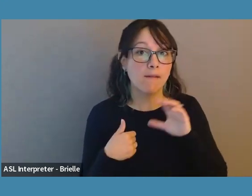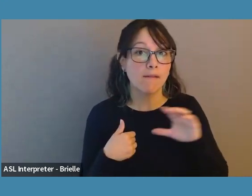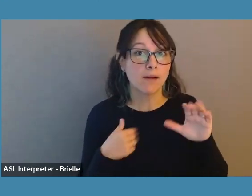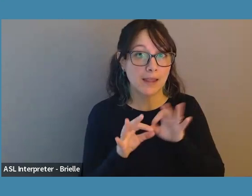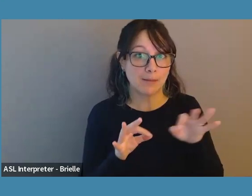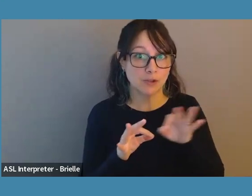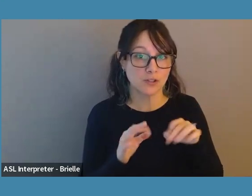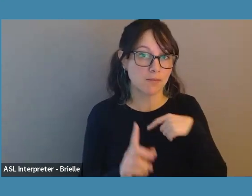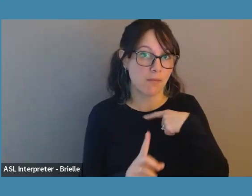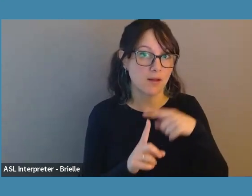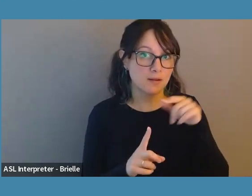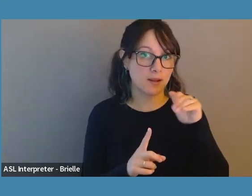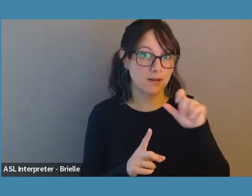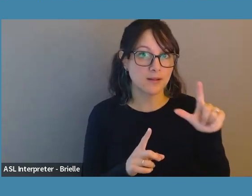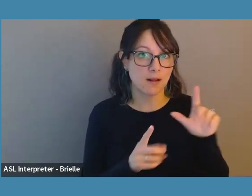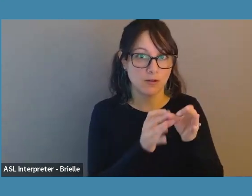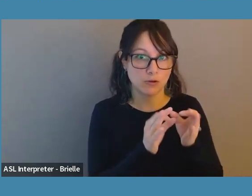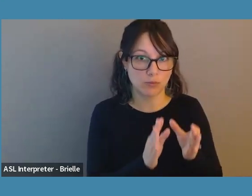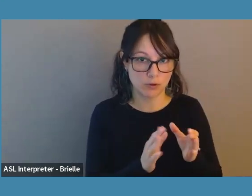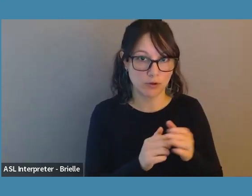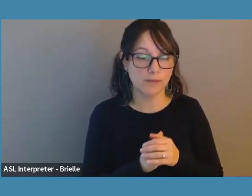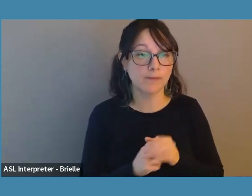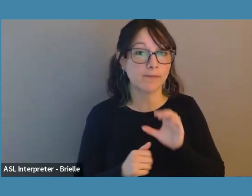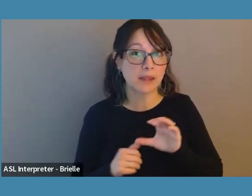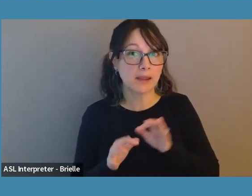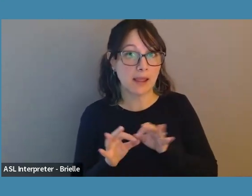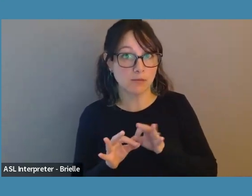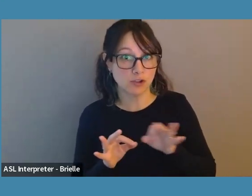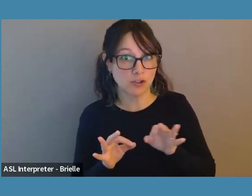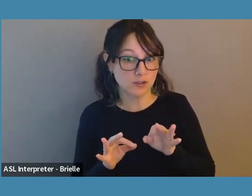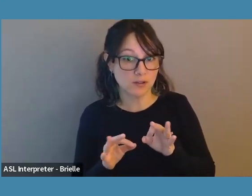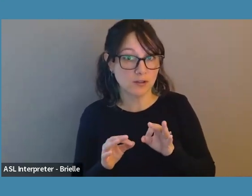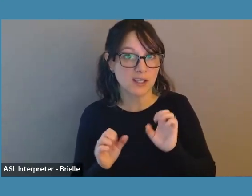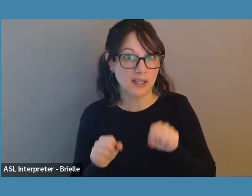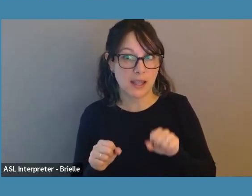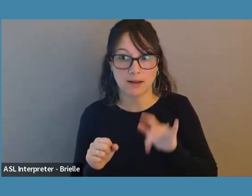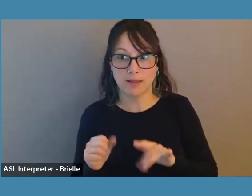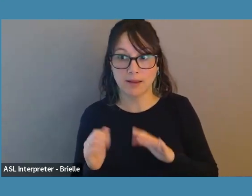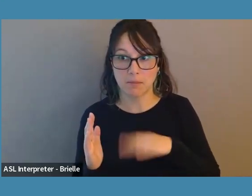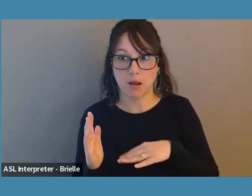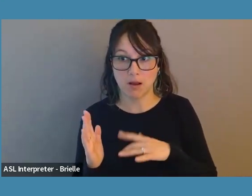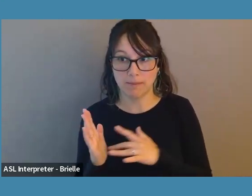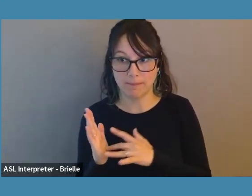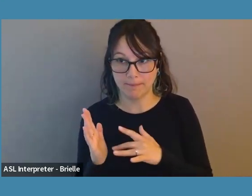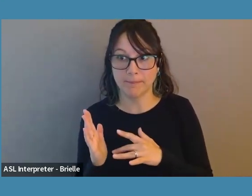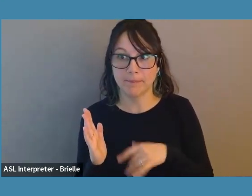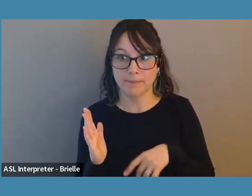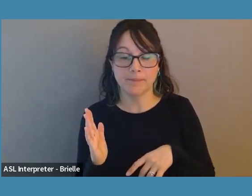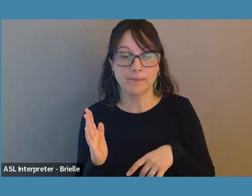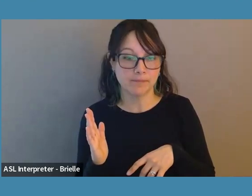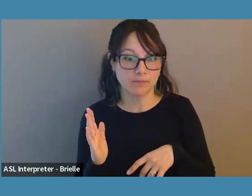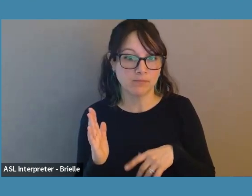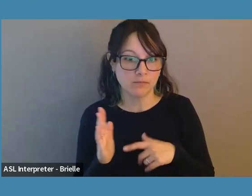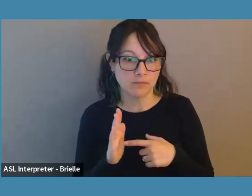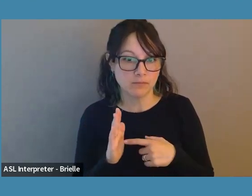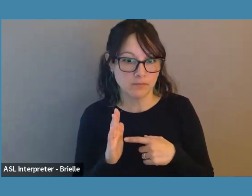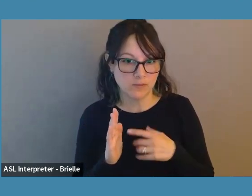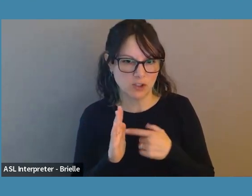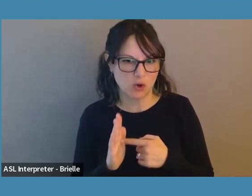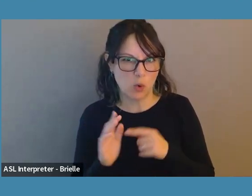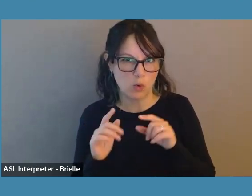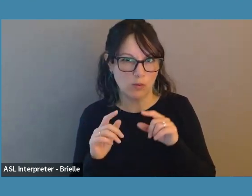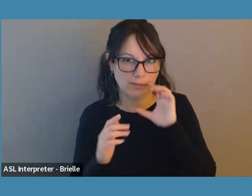and American Sign Language. Closed captions are available at the bottom of your screen by using the button that says